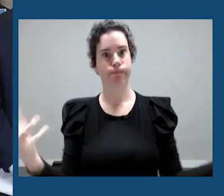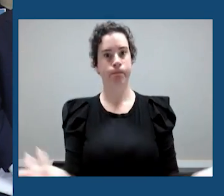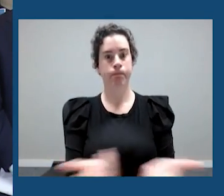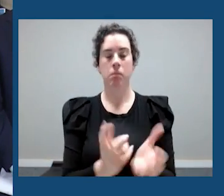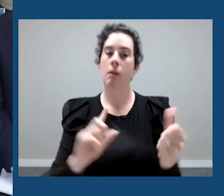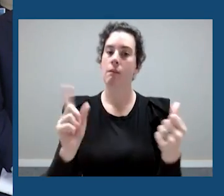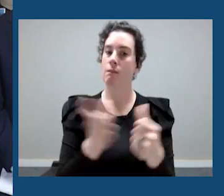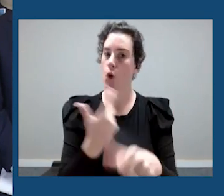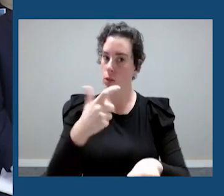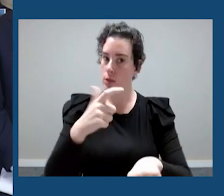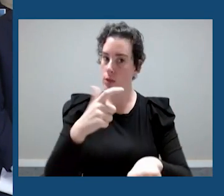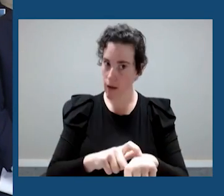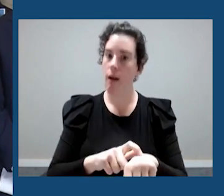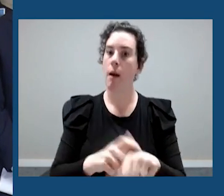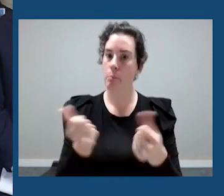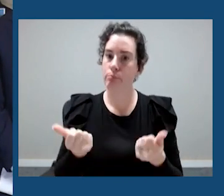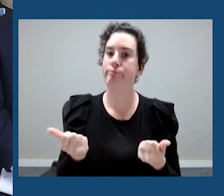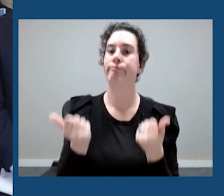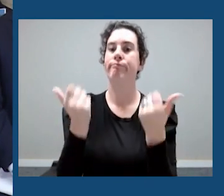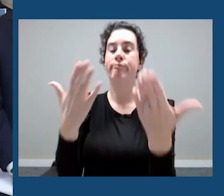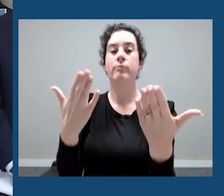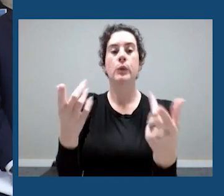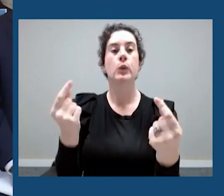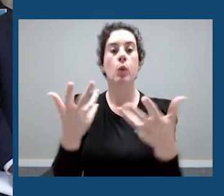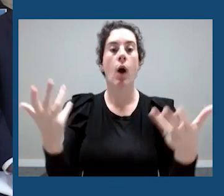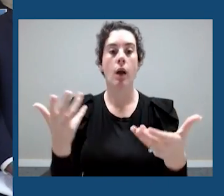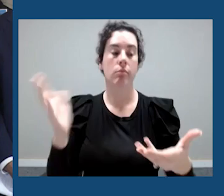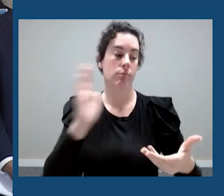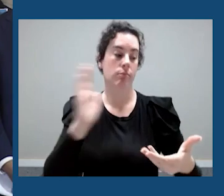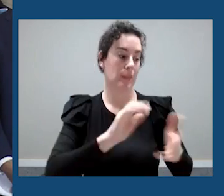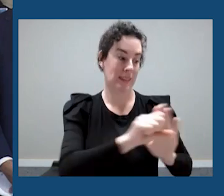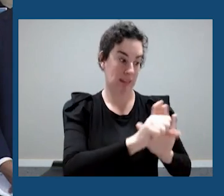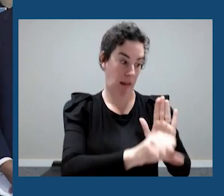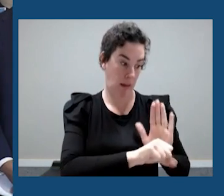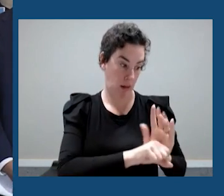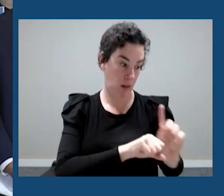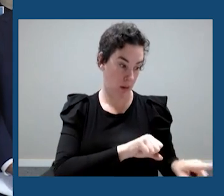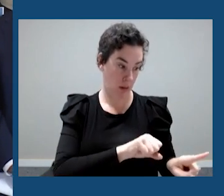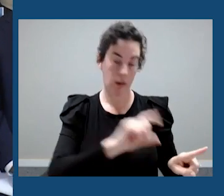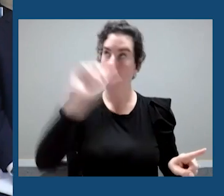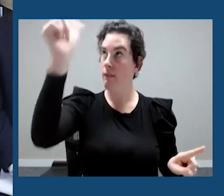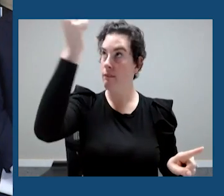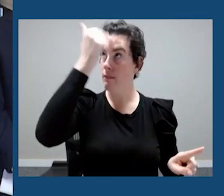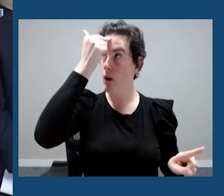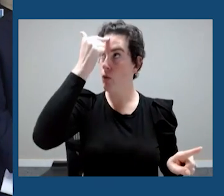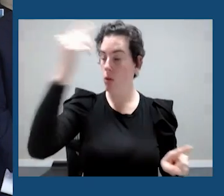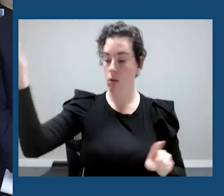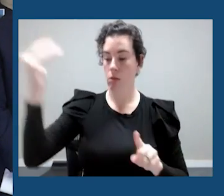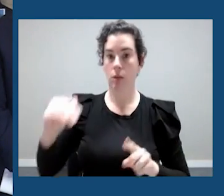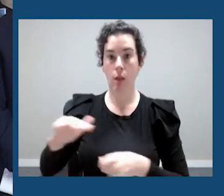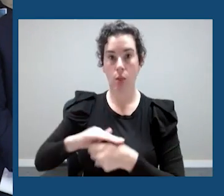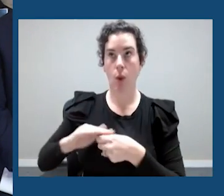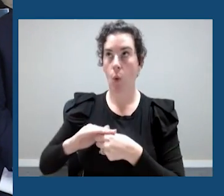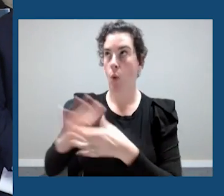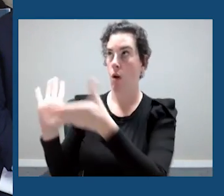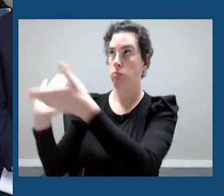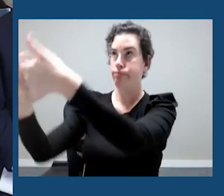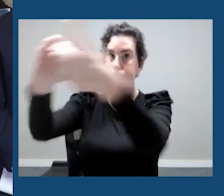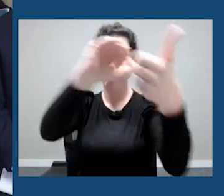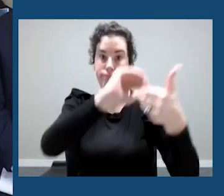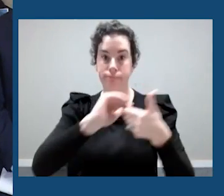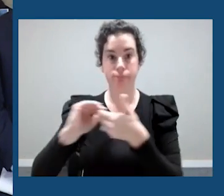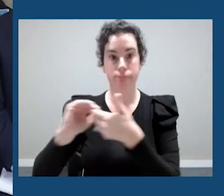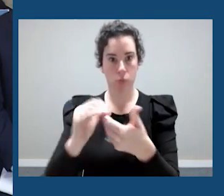we launch a joint operation between state, federal, and local law enforcement and going after these